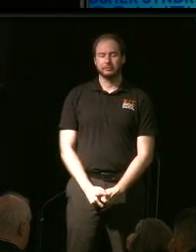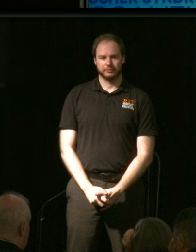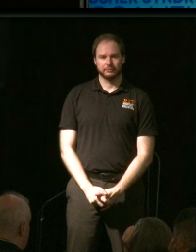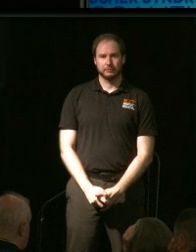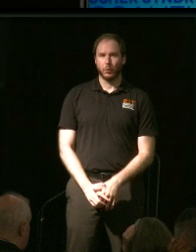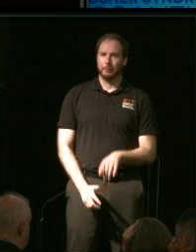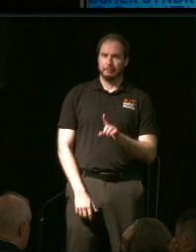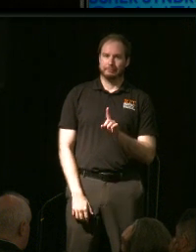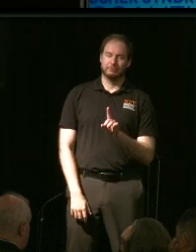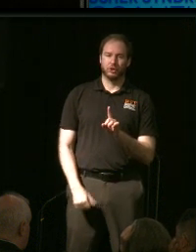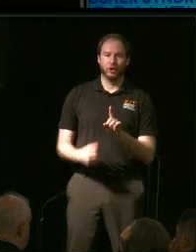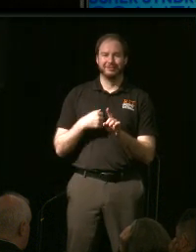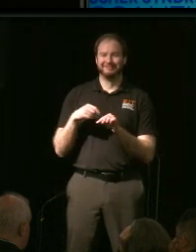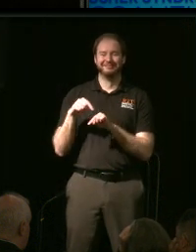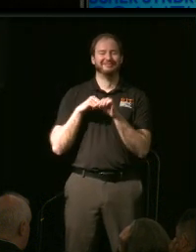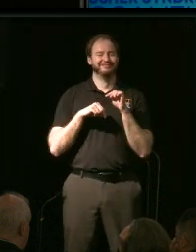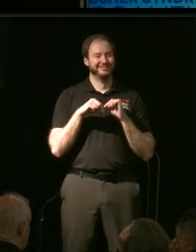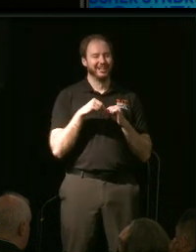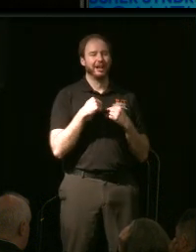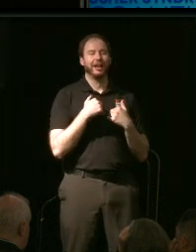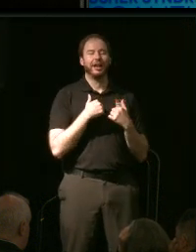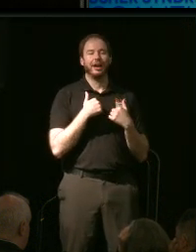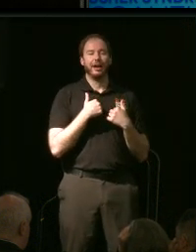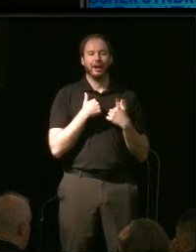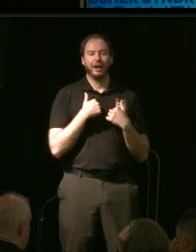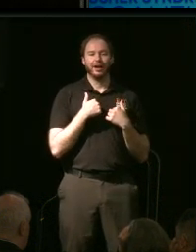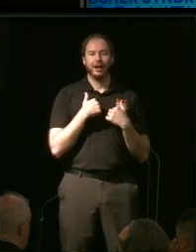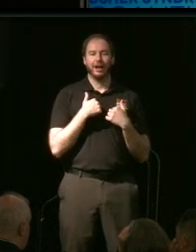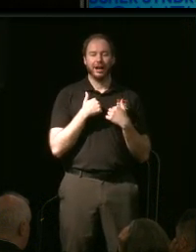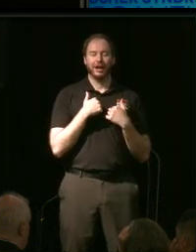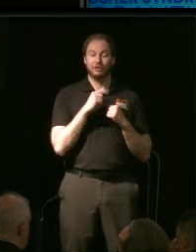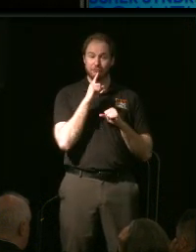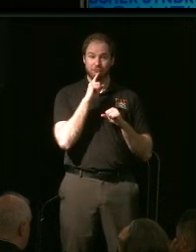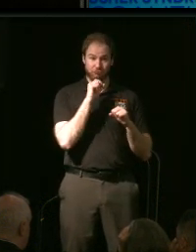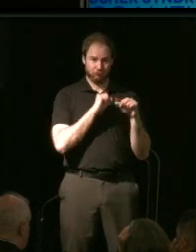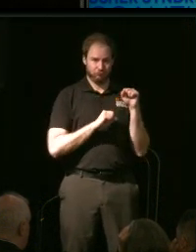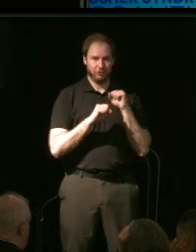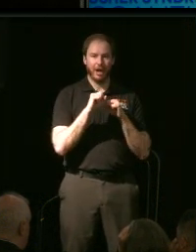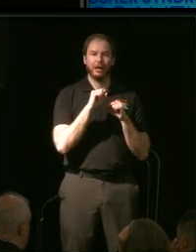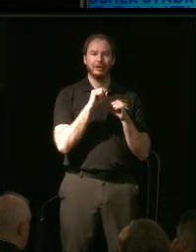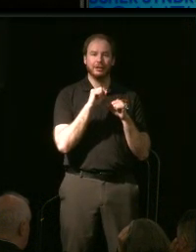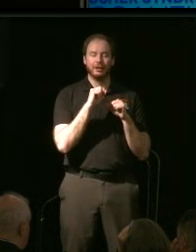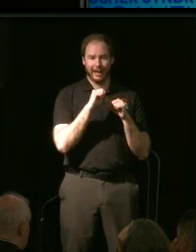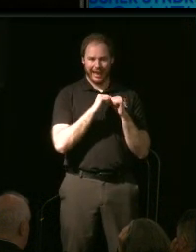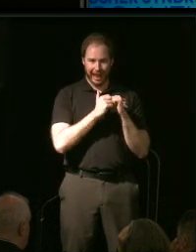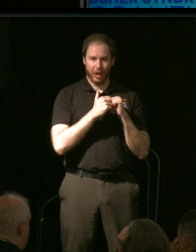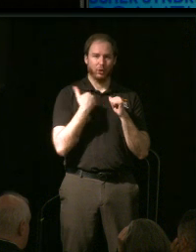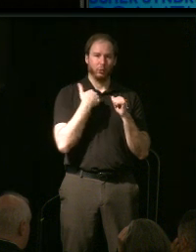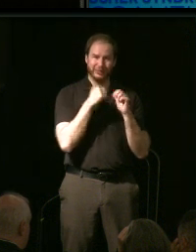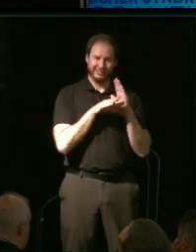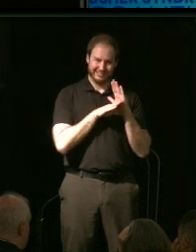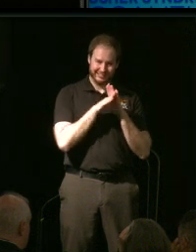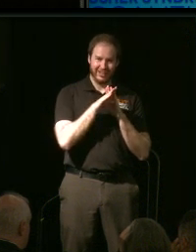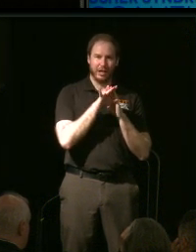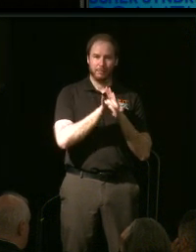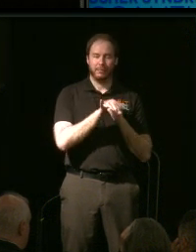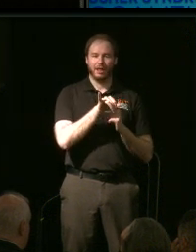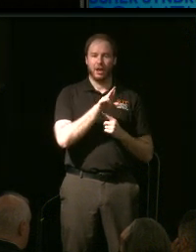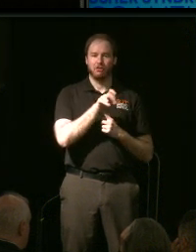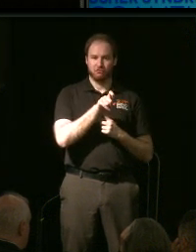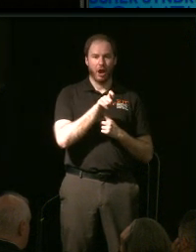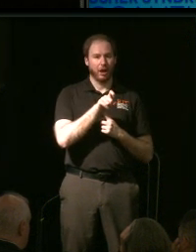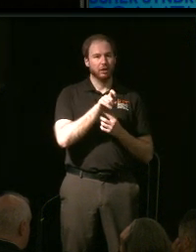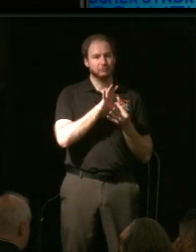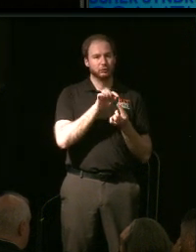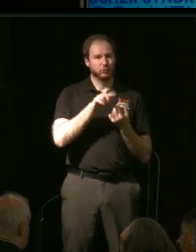Before that, though, I'm going to talk a little bit about the different strategies that we use to develop drugs for Usher